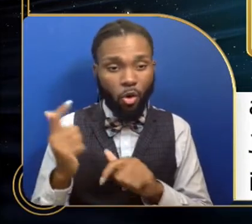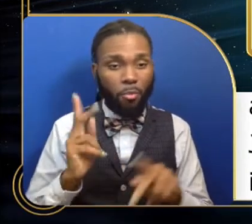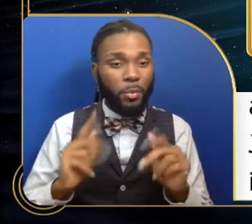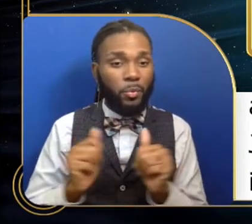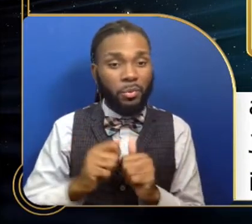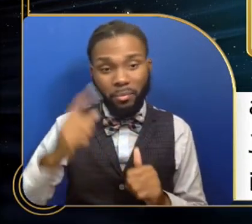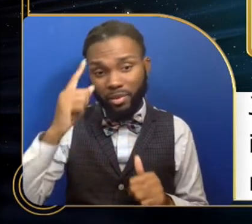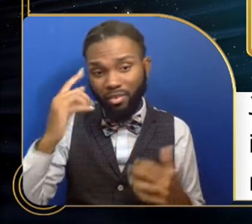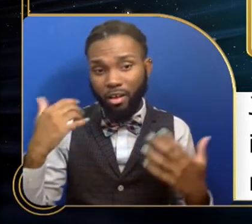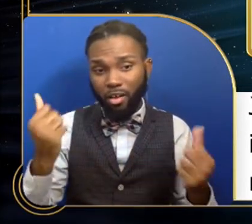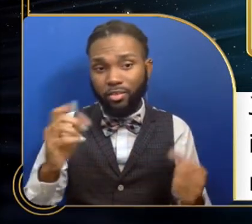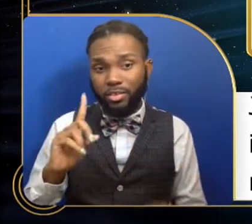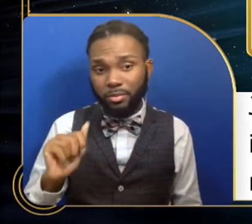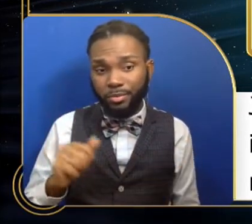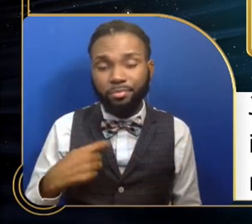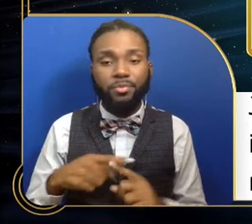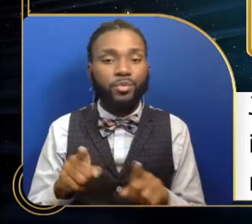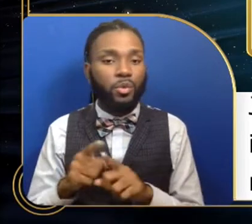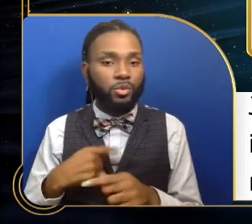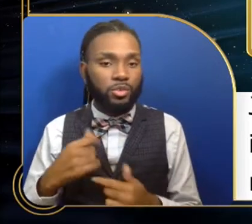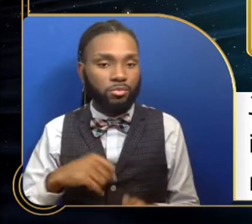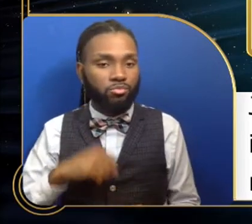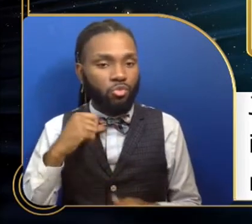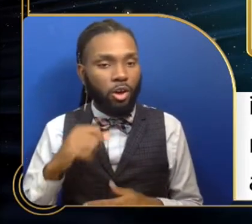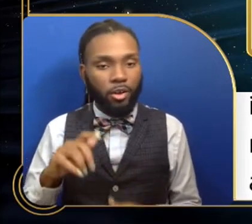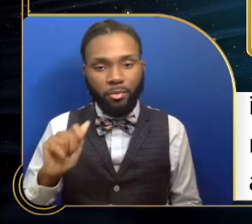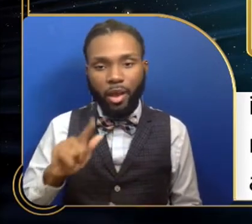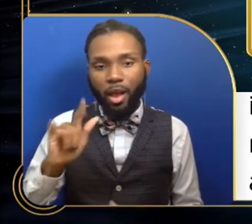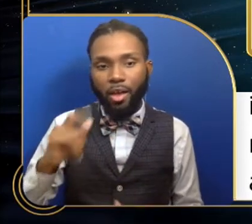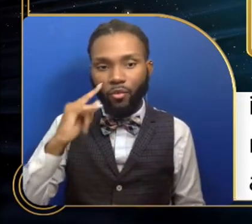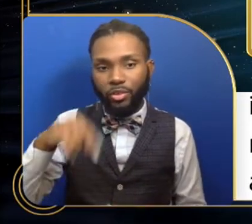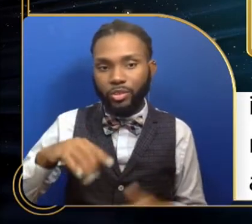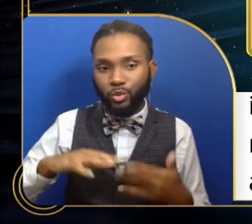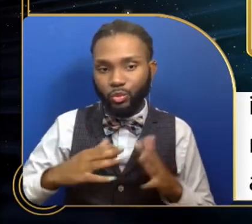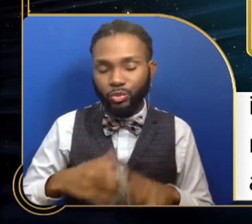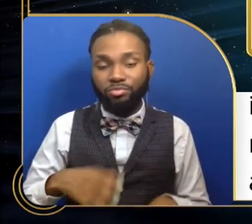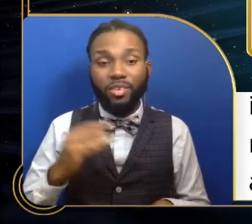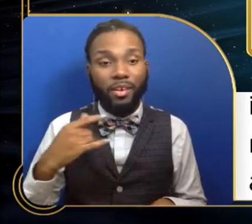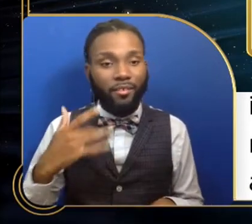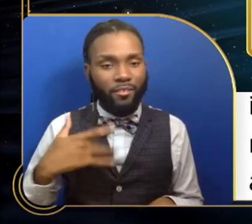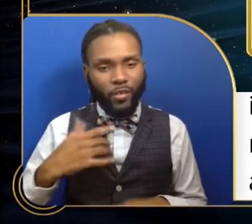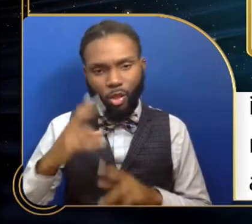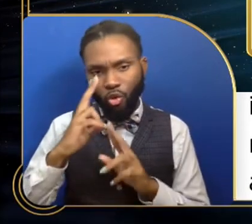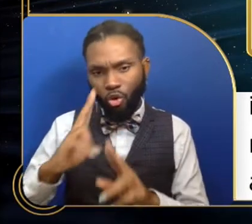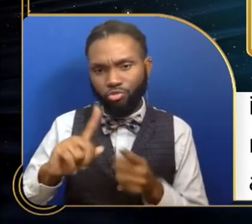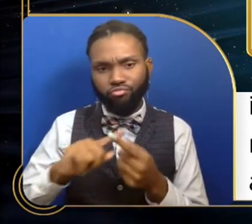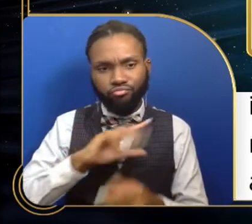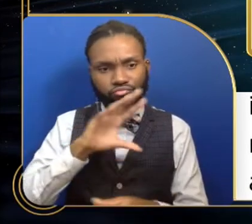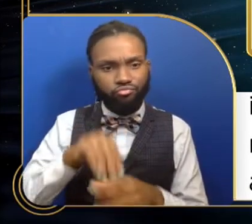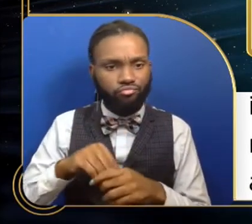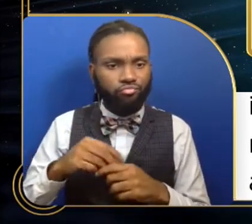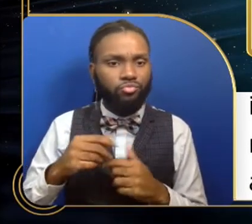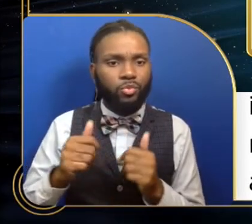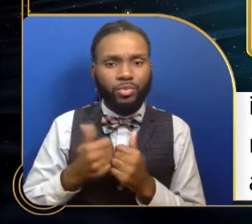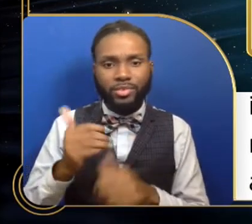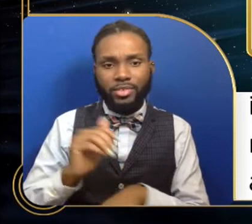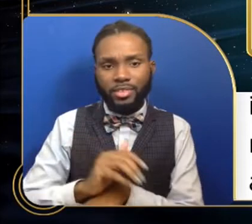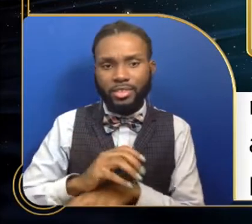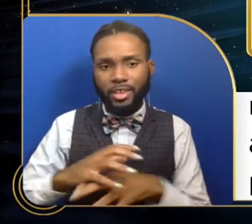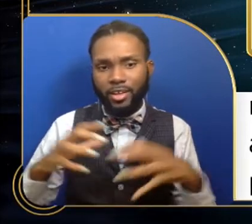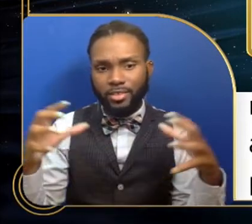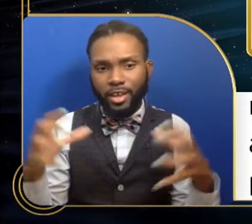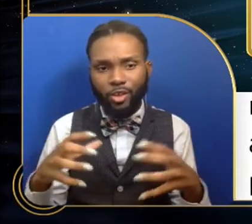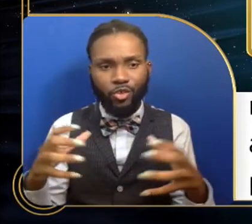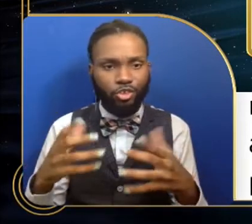I'm also proud to be an ally of this community, and I feel honored to participate in tonight's gathering. In